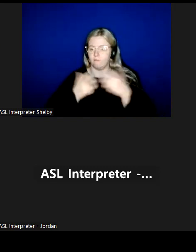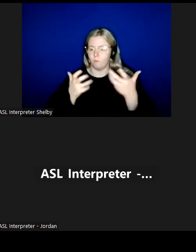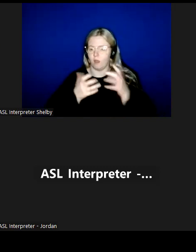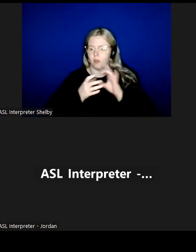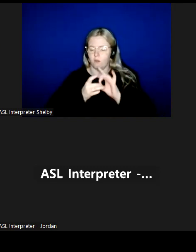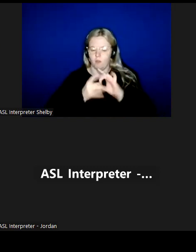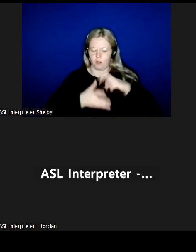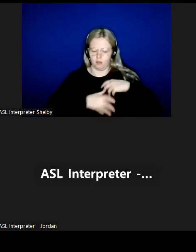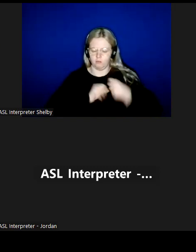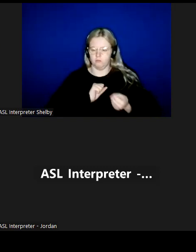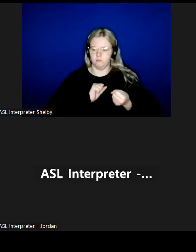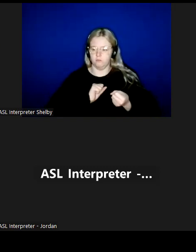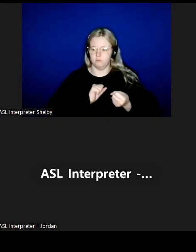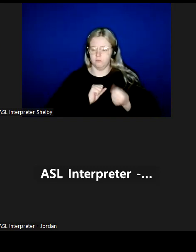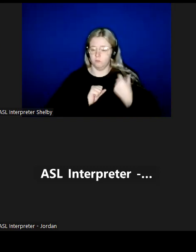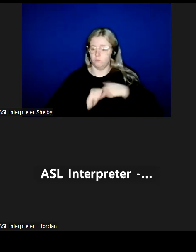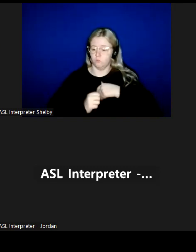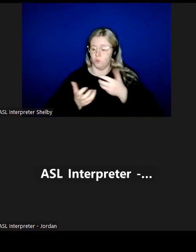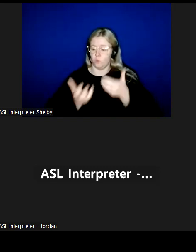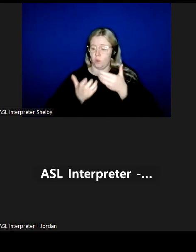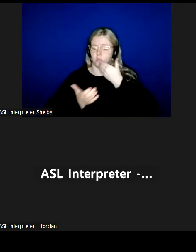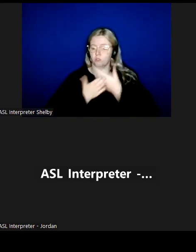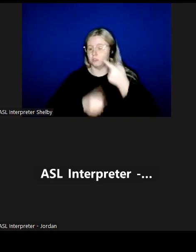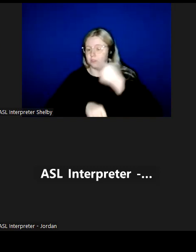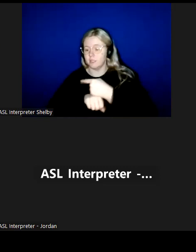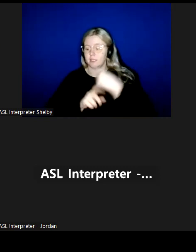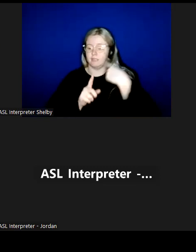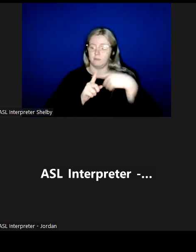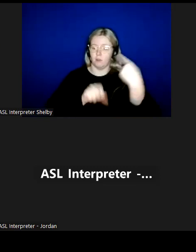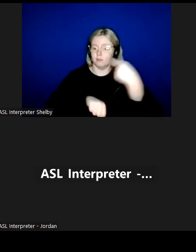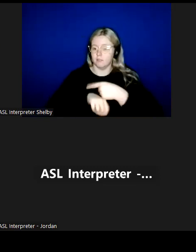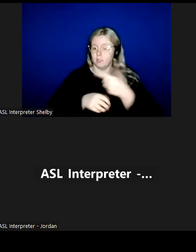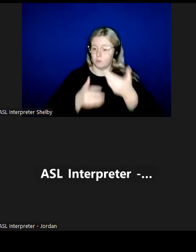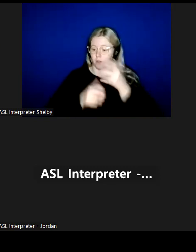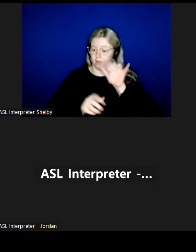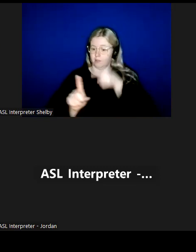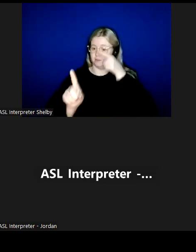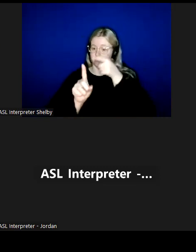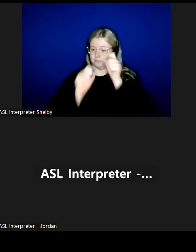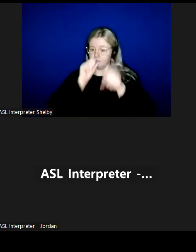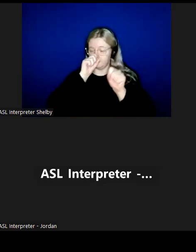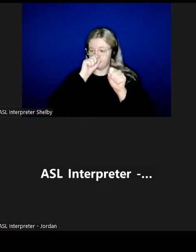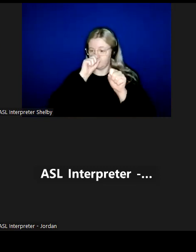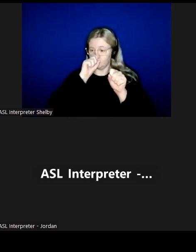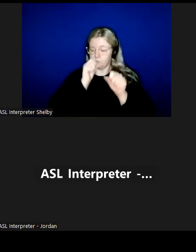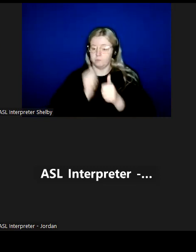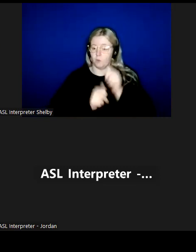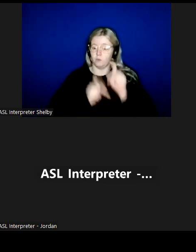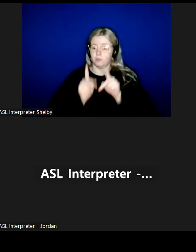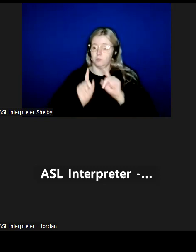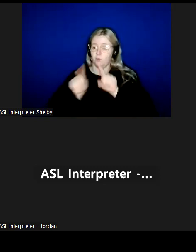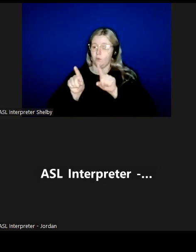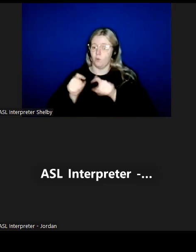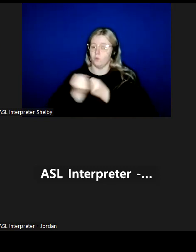is we want to have better days. That is the goal of most people who attend support groups,